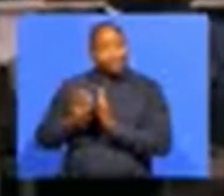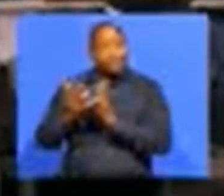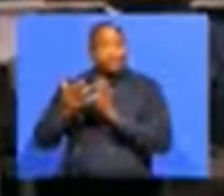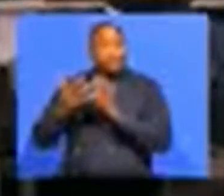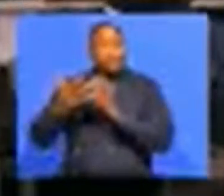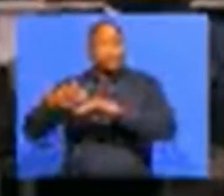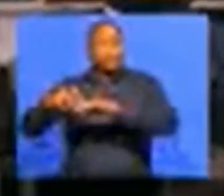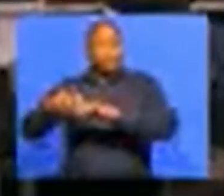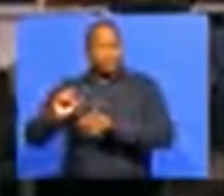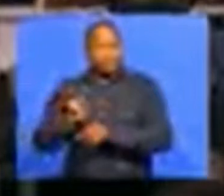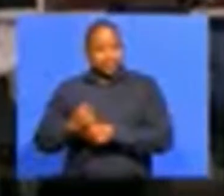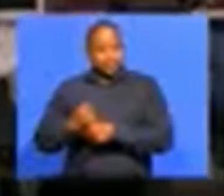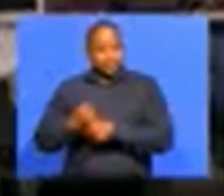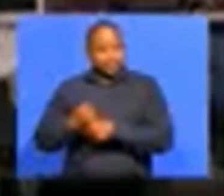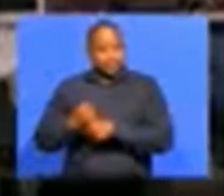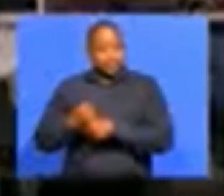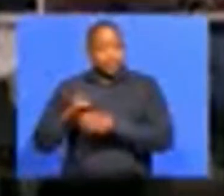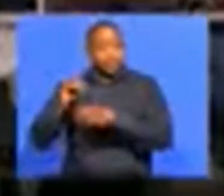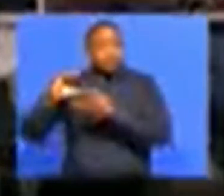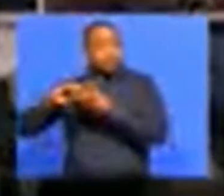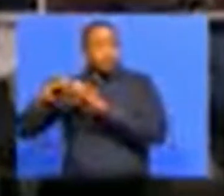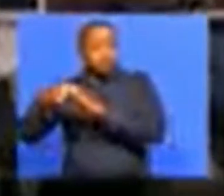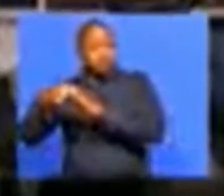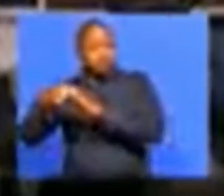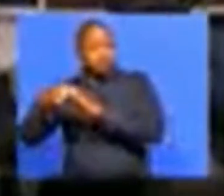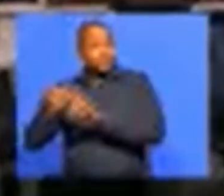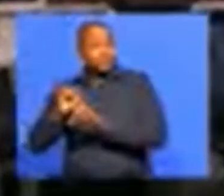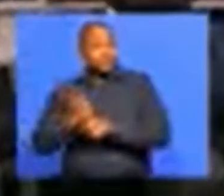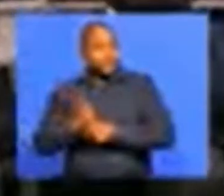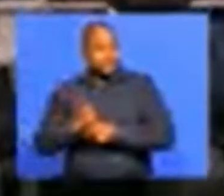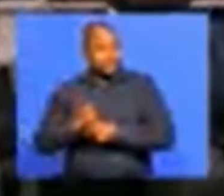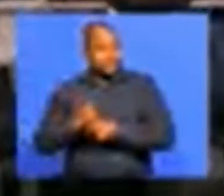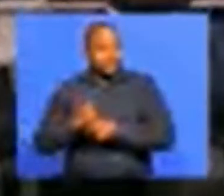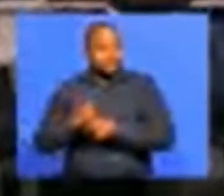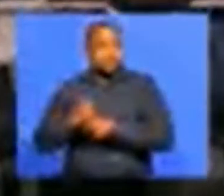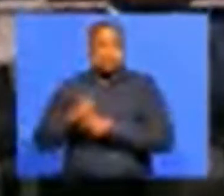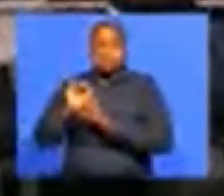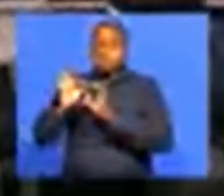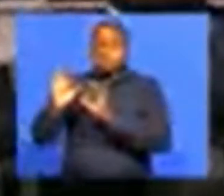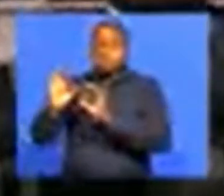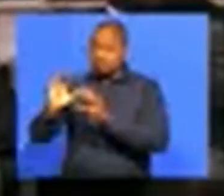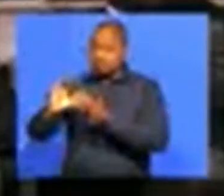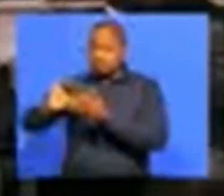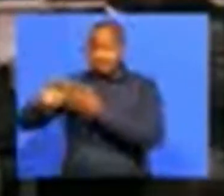foster deeper collaboration and leverage on unique collaboration.